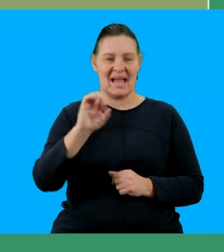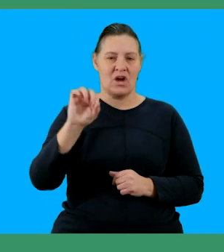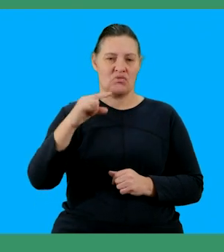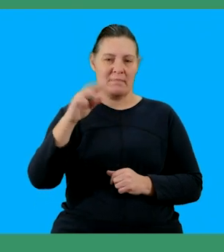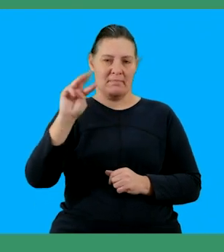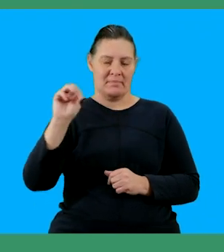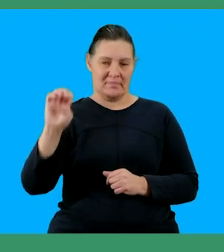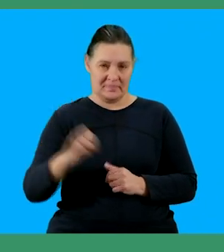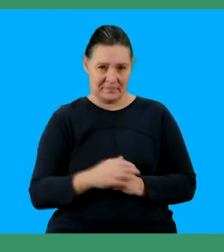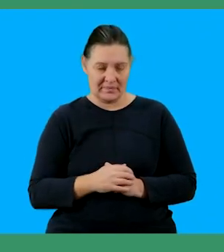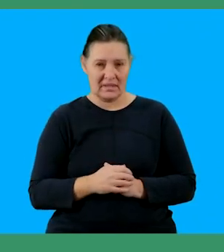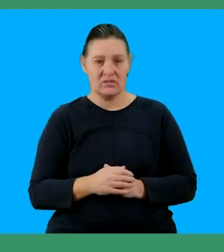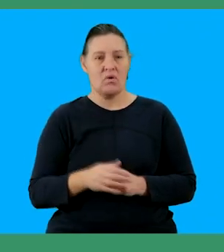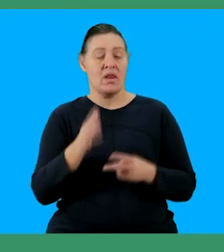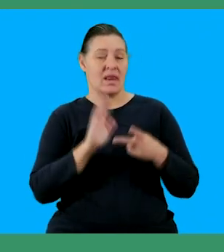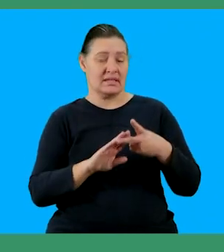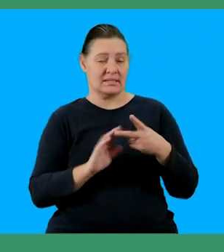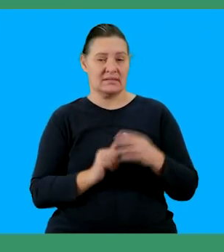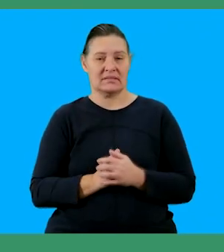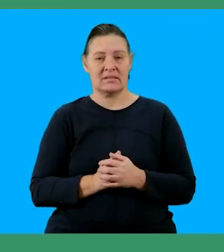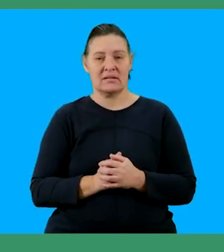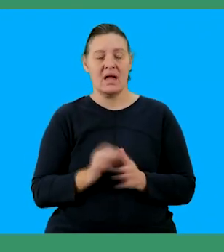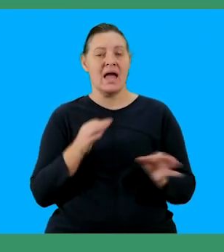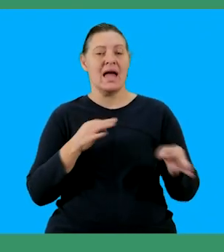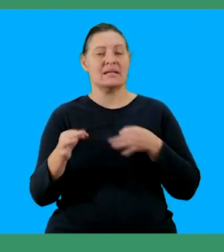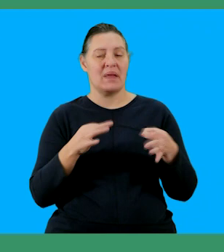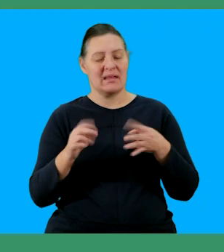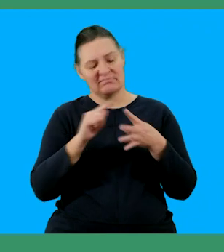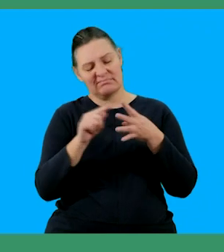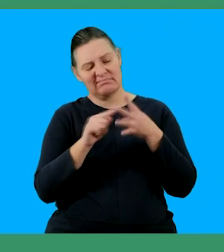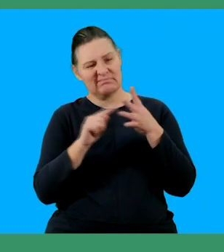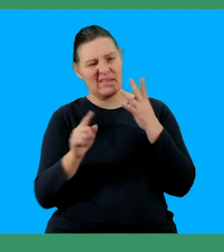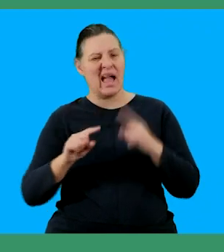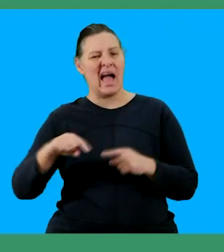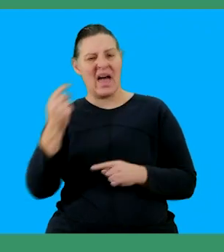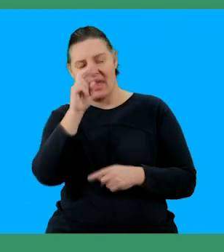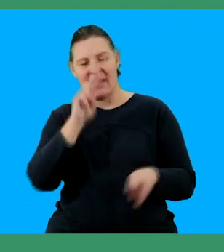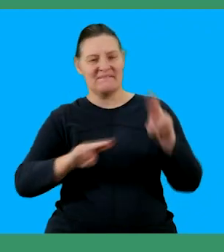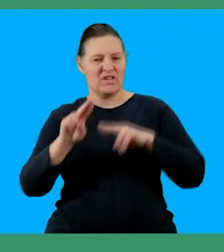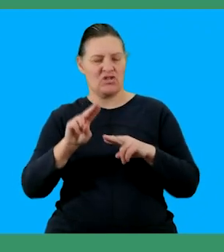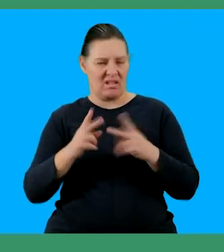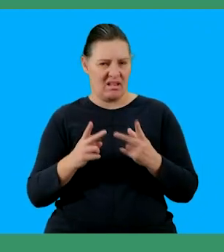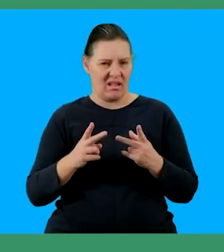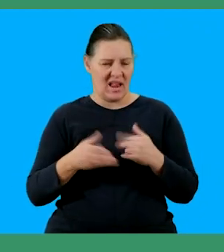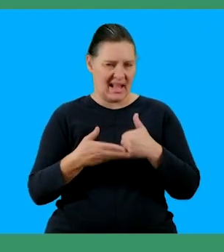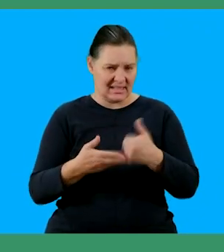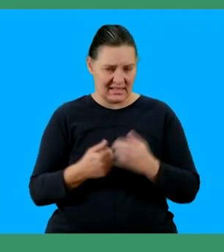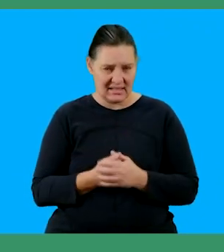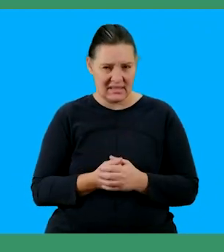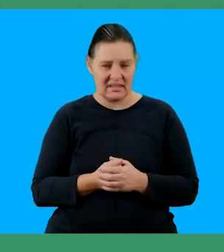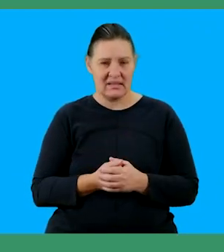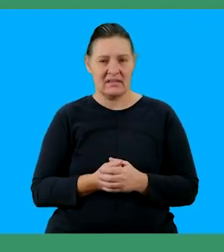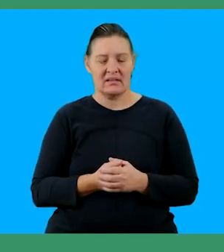diagram. Then let's move on to the next question. Describe other types of visual aids. So before